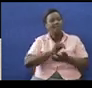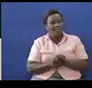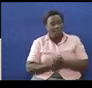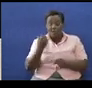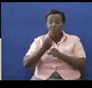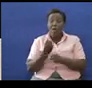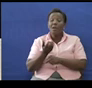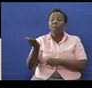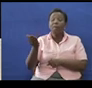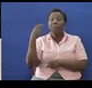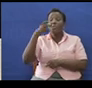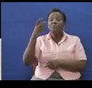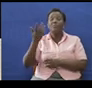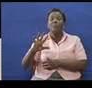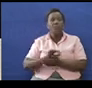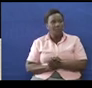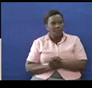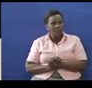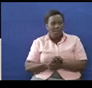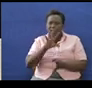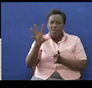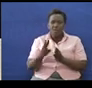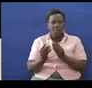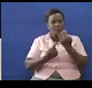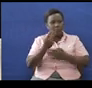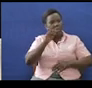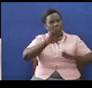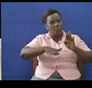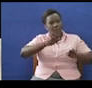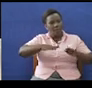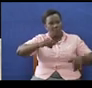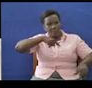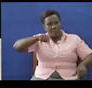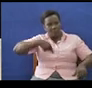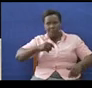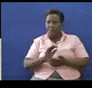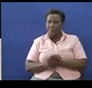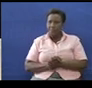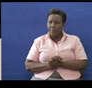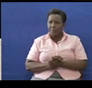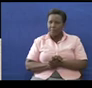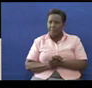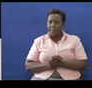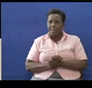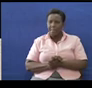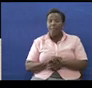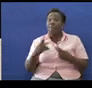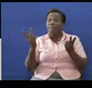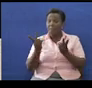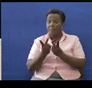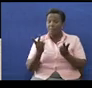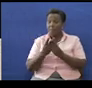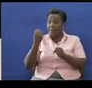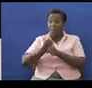girl child who will be affected more in fetching water because of our culture, what we do.